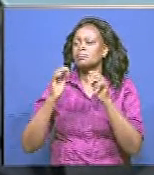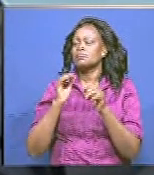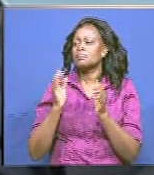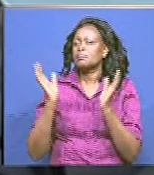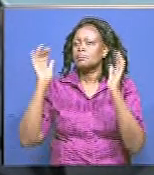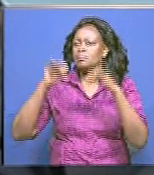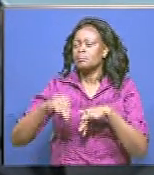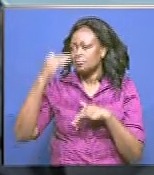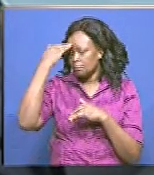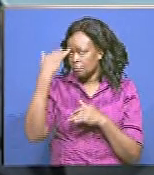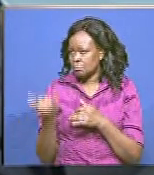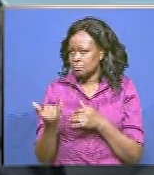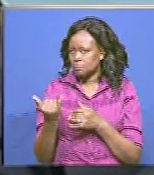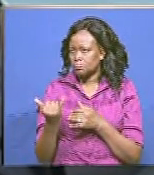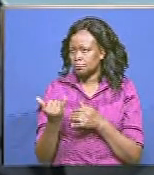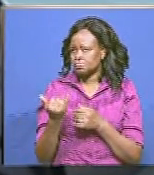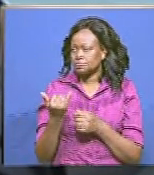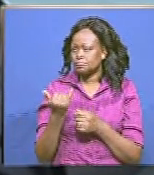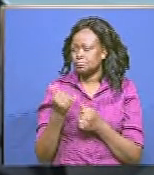because it's again about